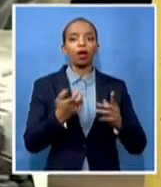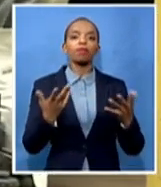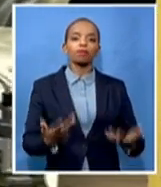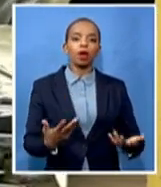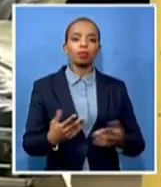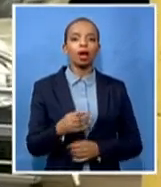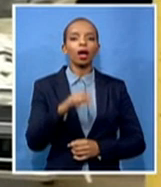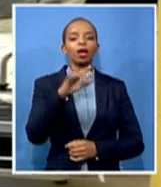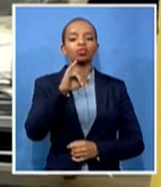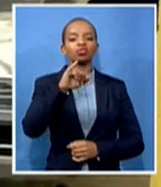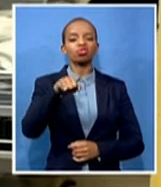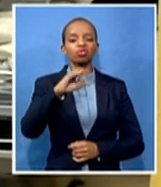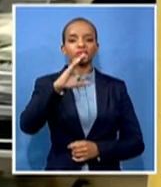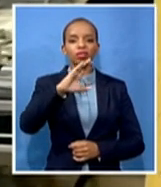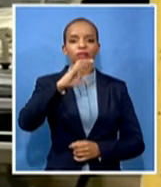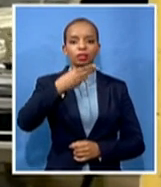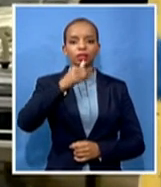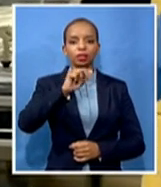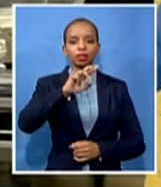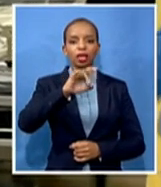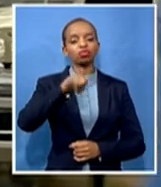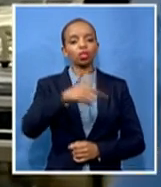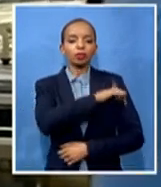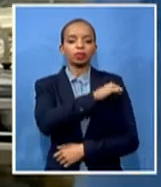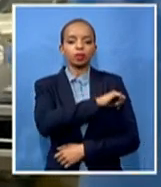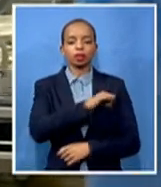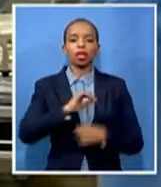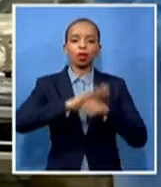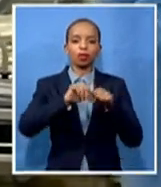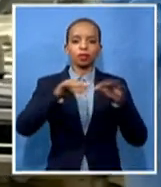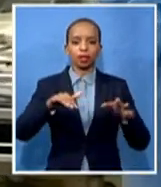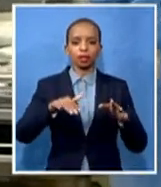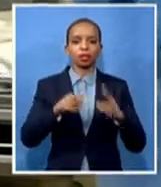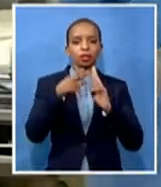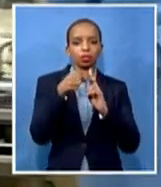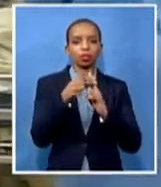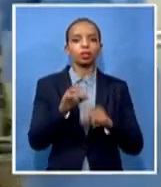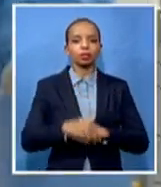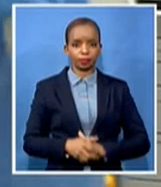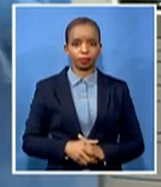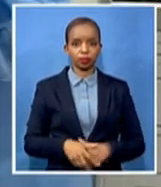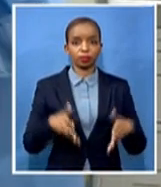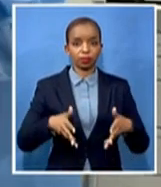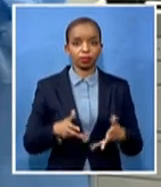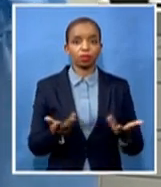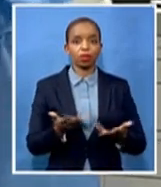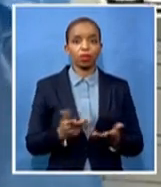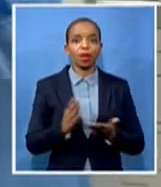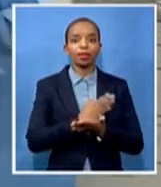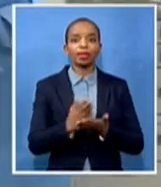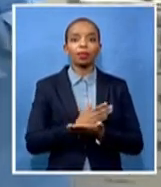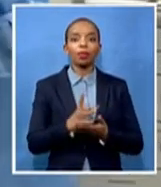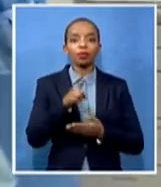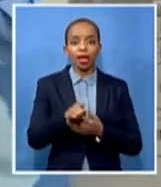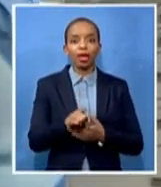high-risk area where I am at the moment that deals with some of the most critical patients. There are some patients here at the